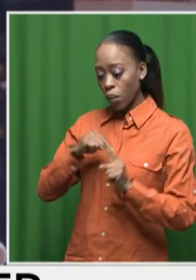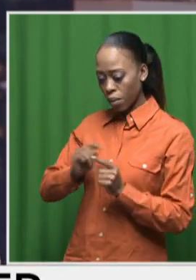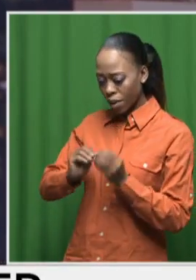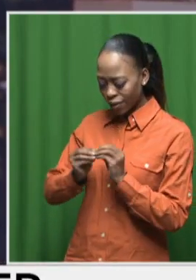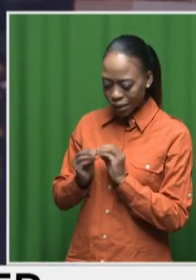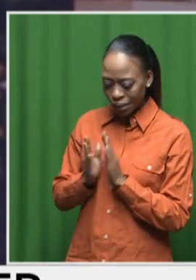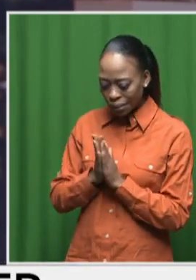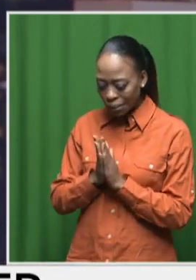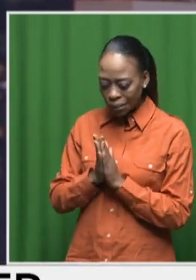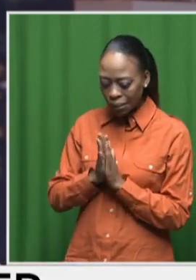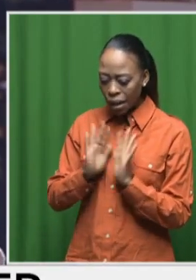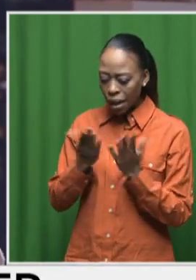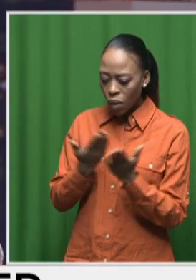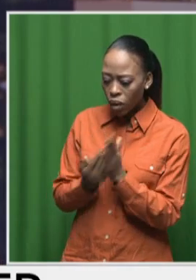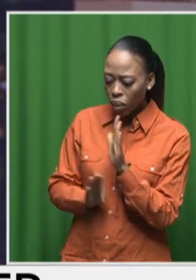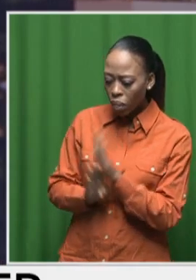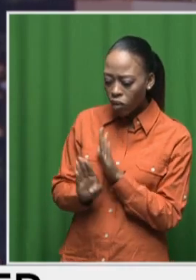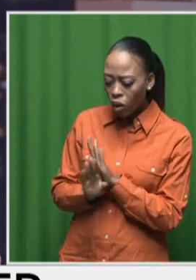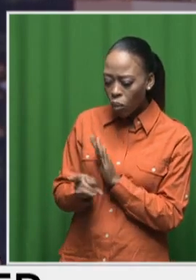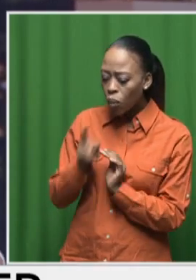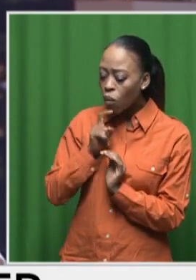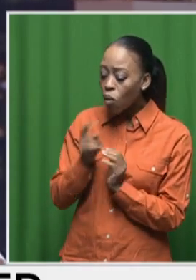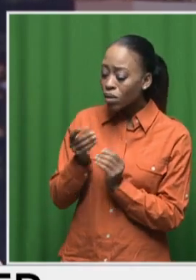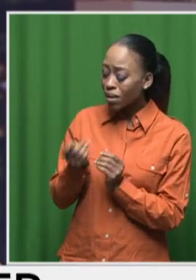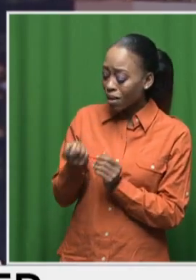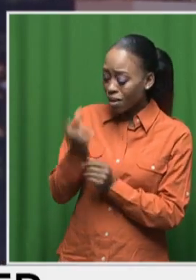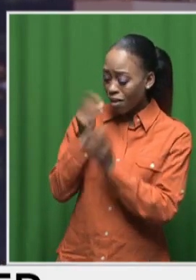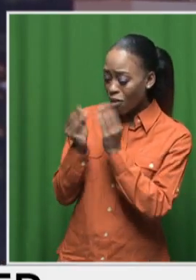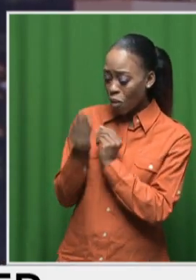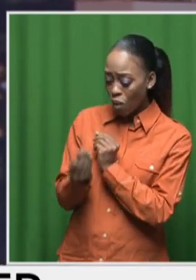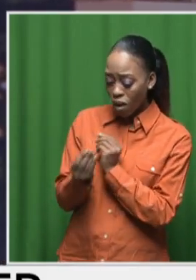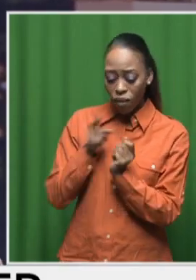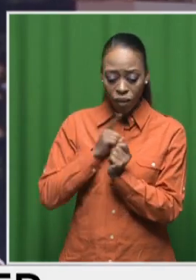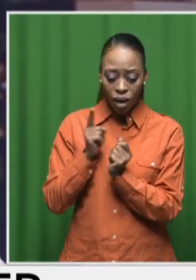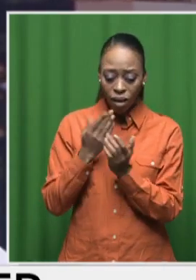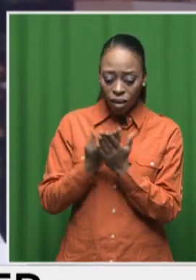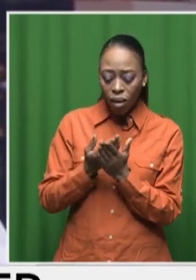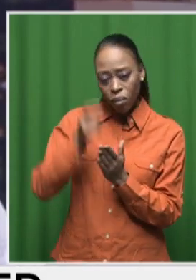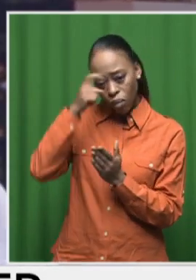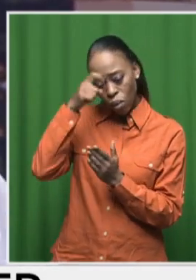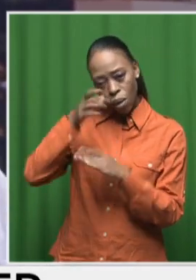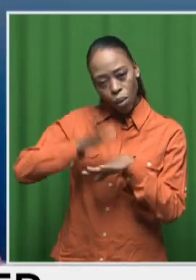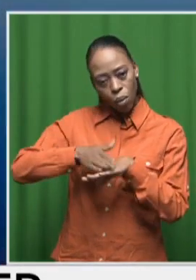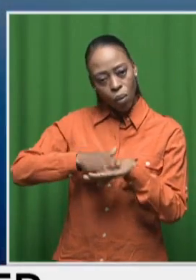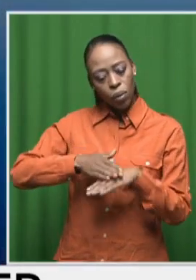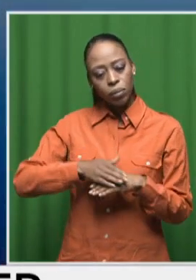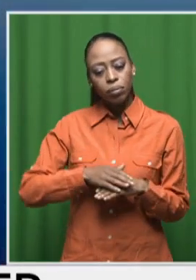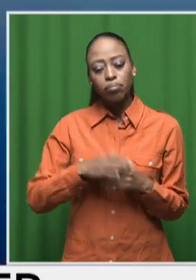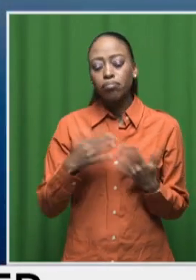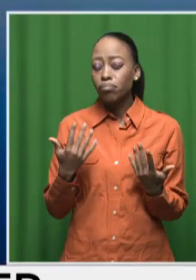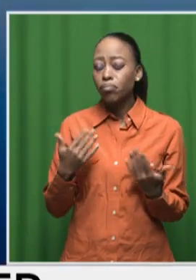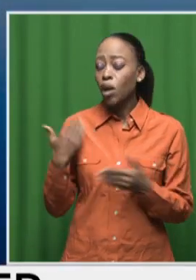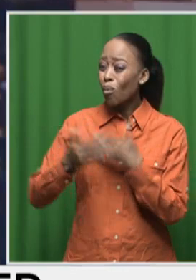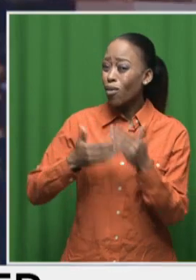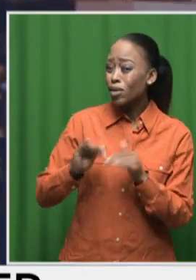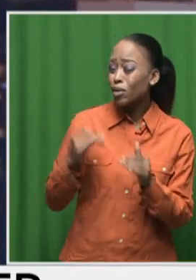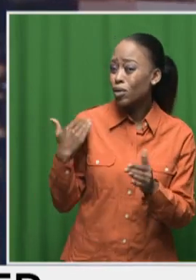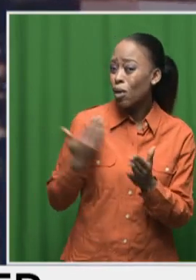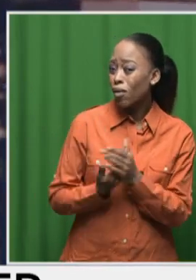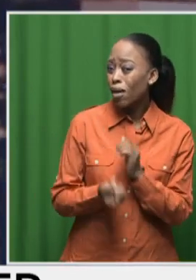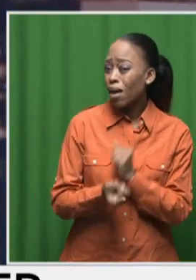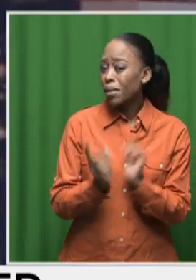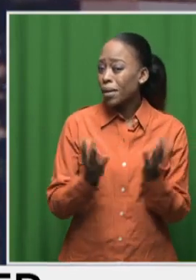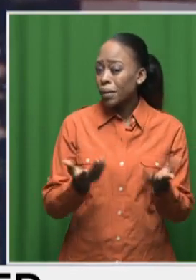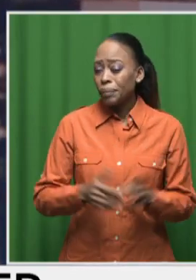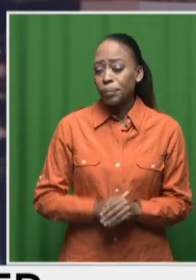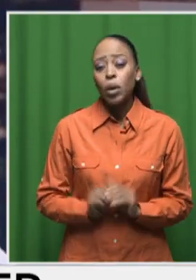okay, how can we intelligently use the little data we have to make it as smart as possible? And how's that going? Going